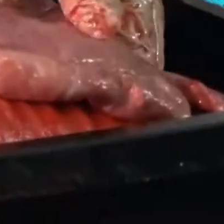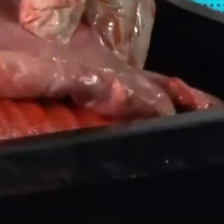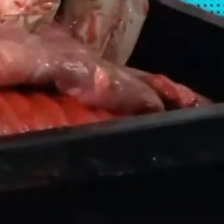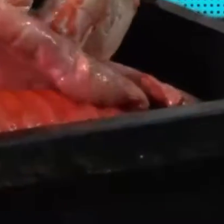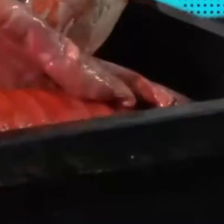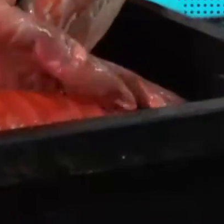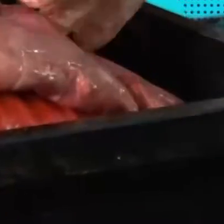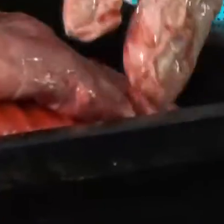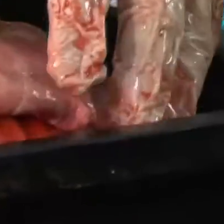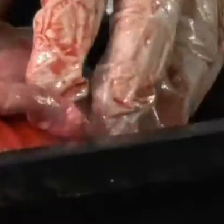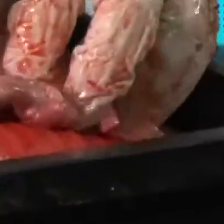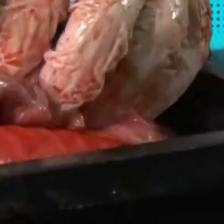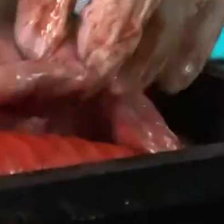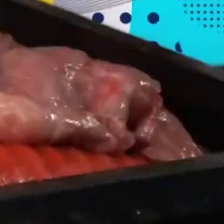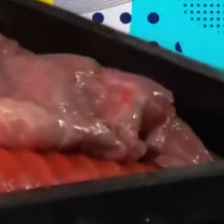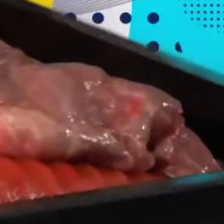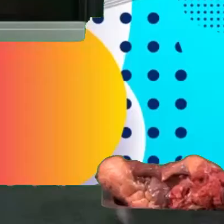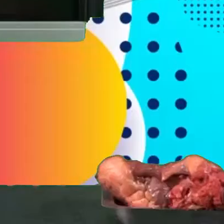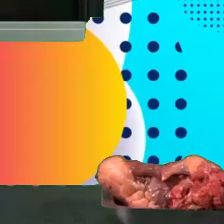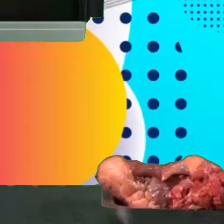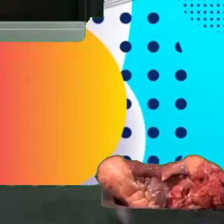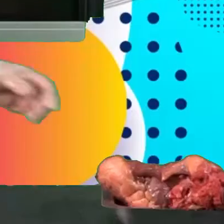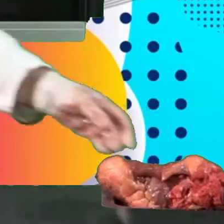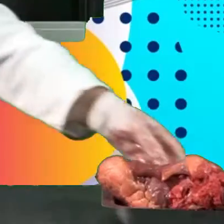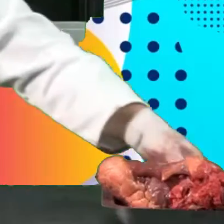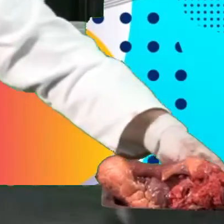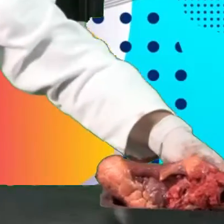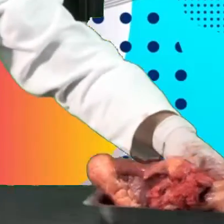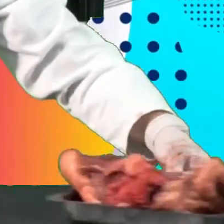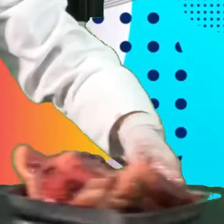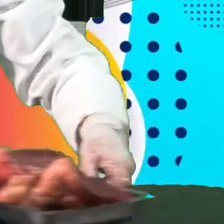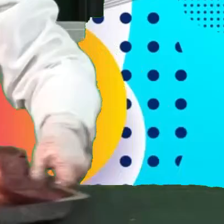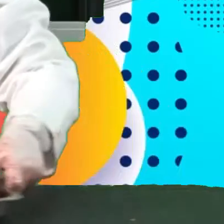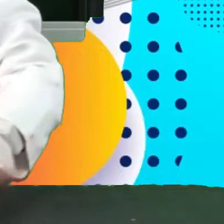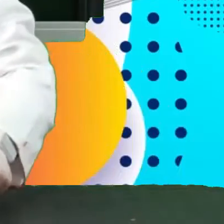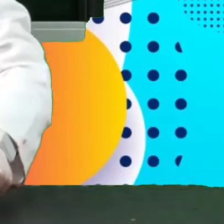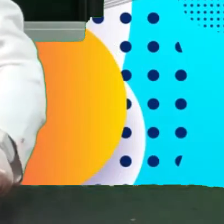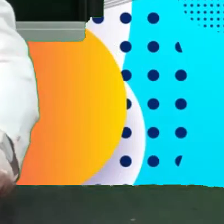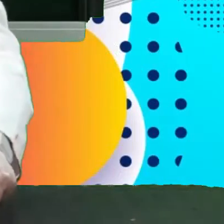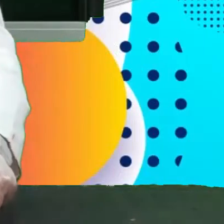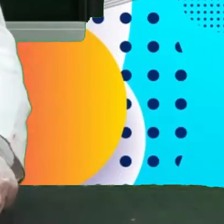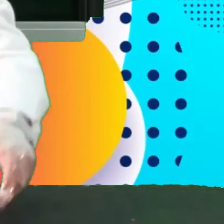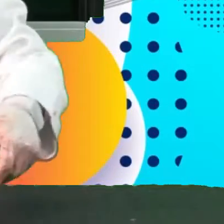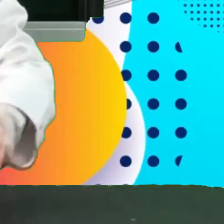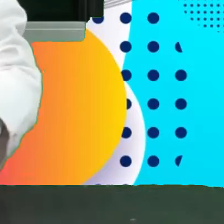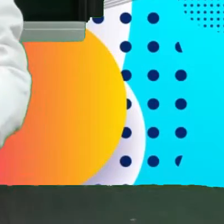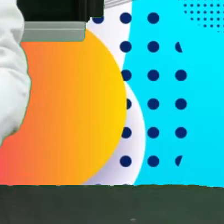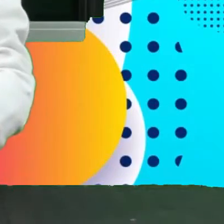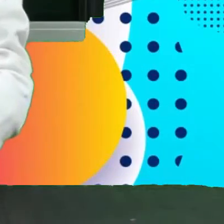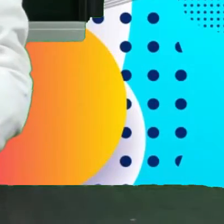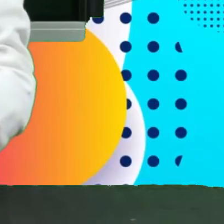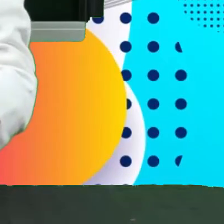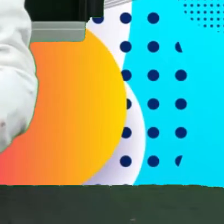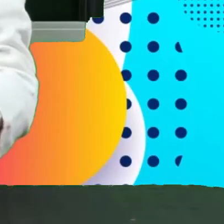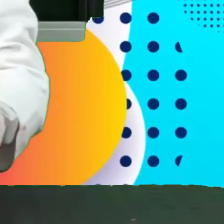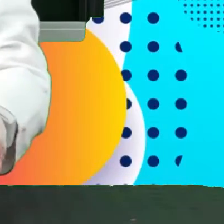are so soft and they are squishy. If I have to bring the heart over here into it, just showing here,